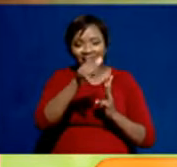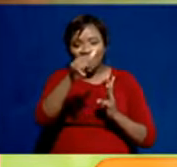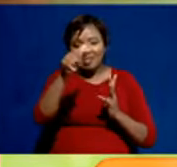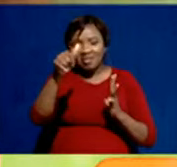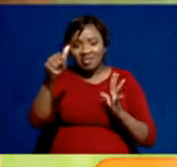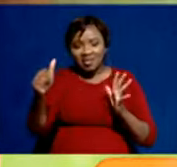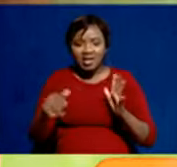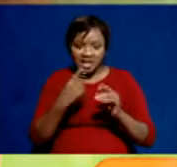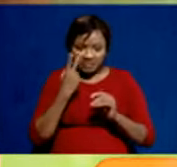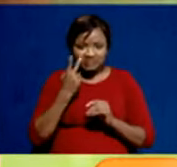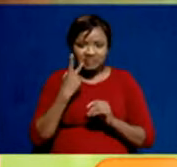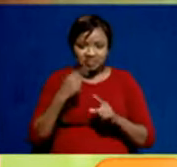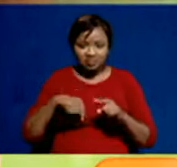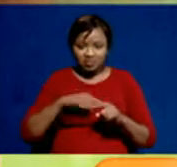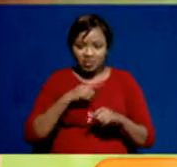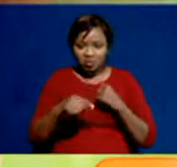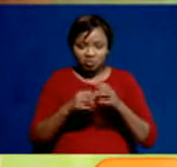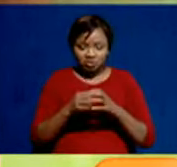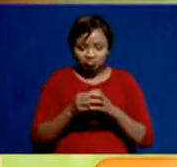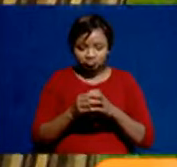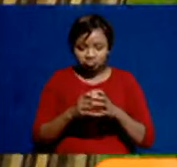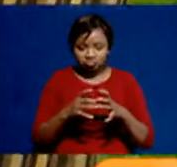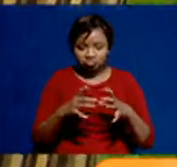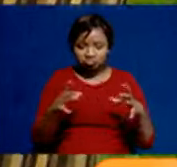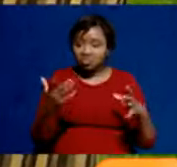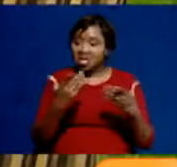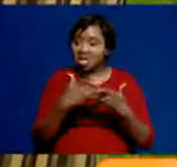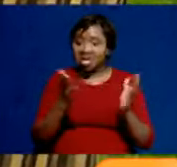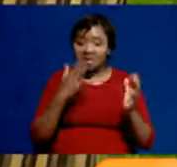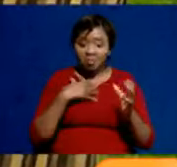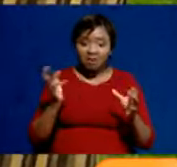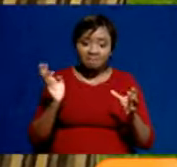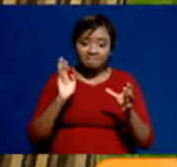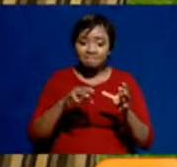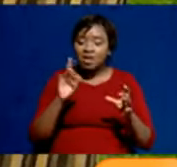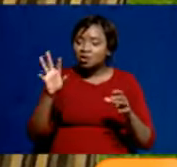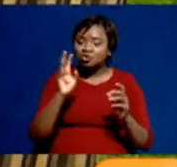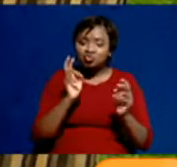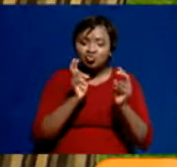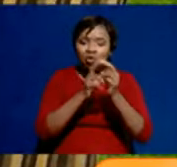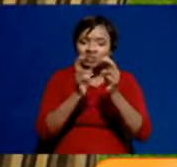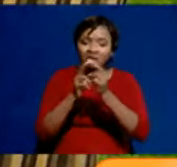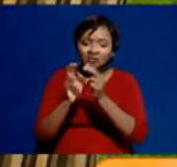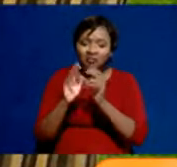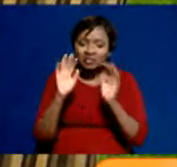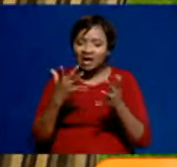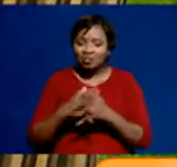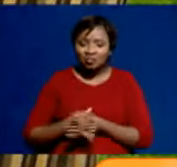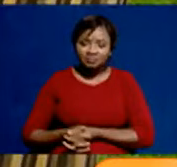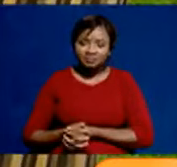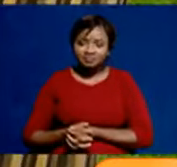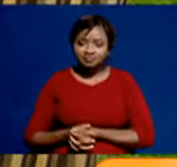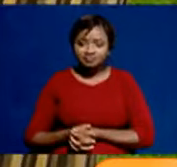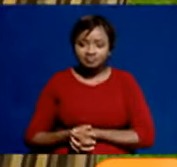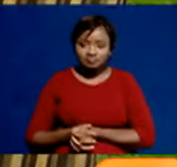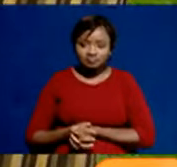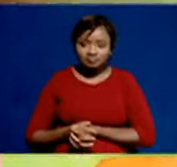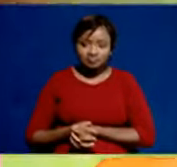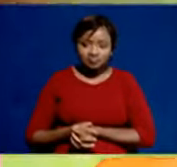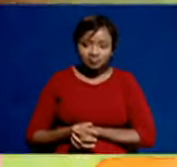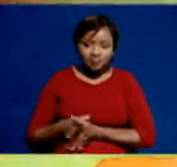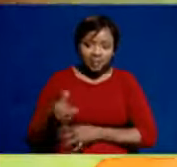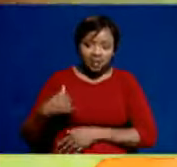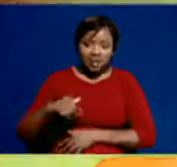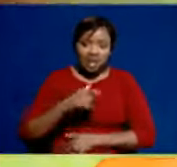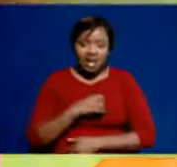places expanding the caucus, and it's open to anybody. Have you reached out to the elected leaders to join you? Let me say we are reaching out to